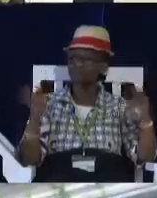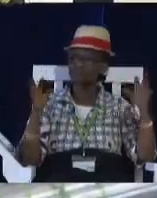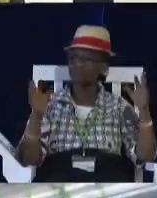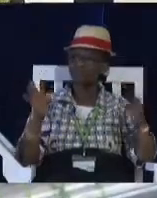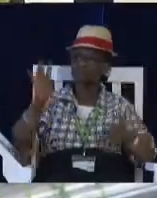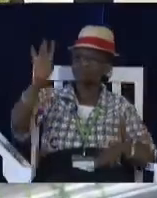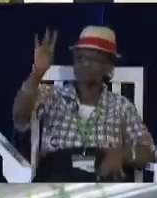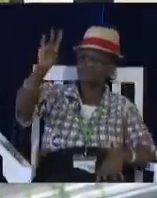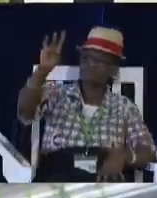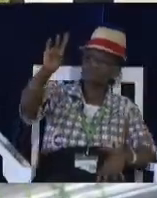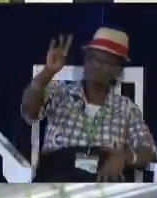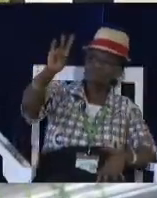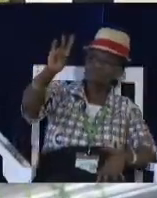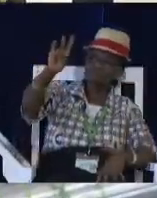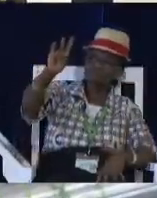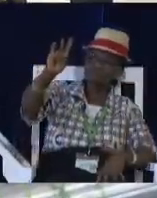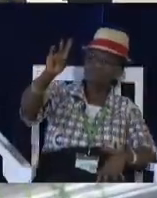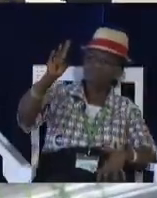Seven.